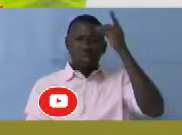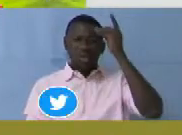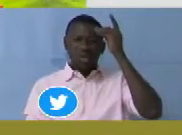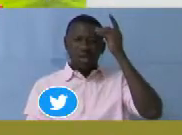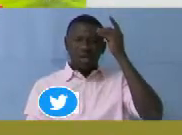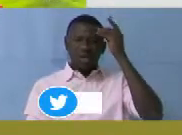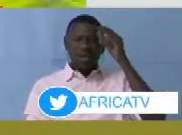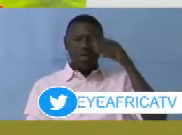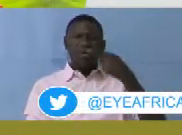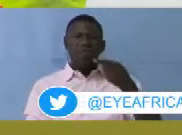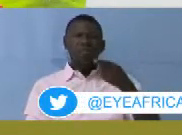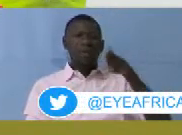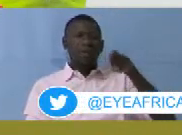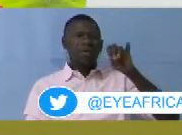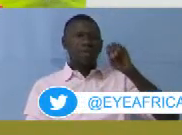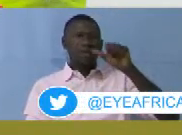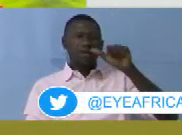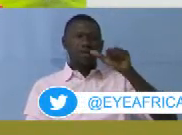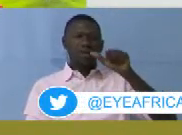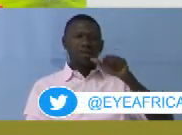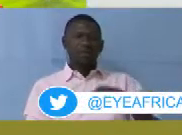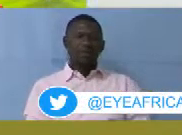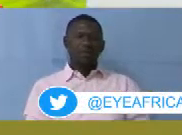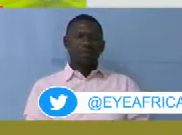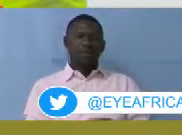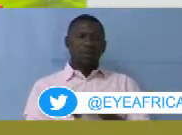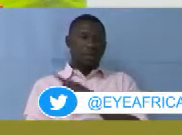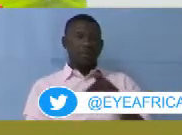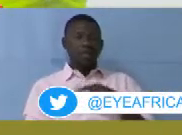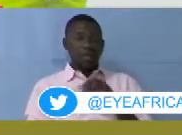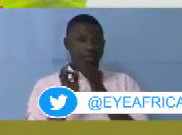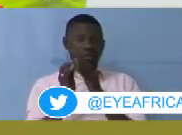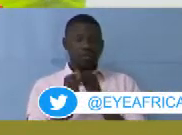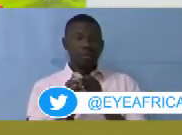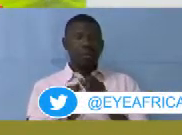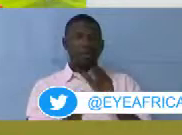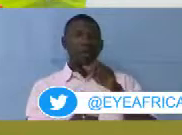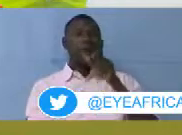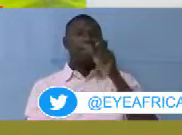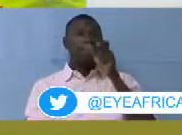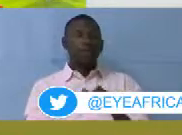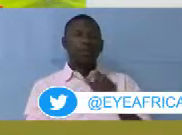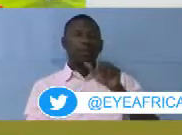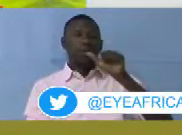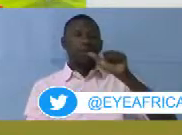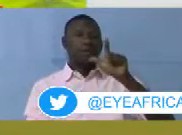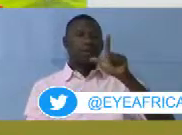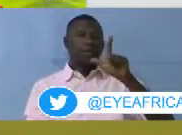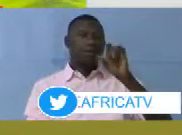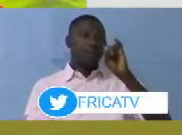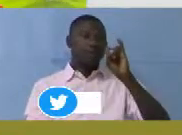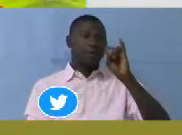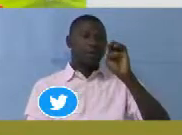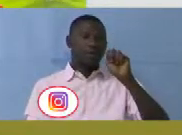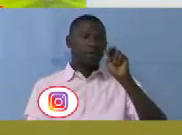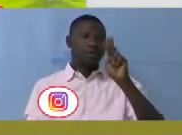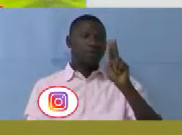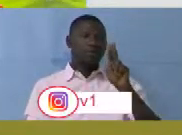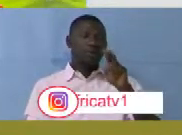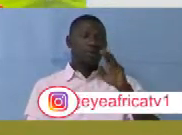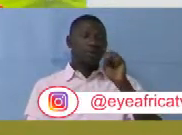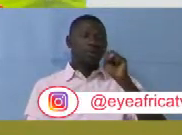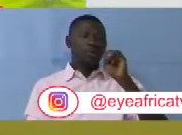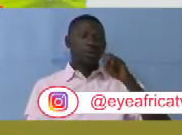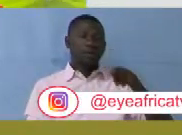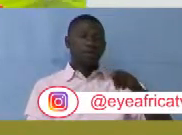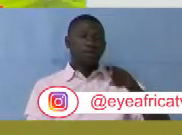from the NIA? They told him Aliou Sinate is going. One of the directors. He